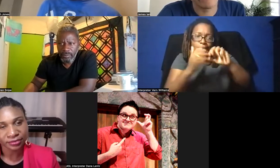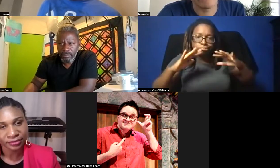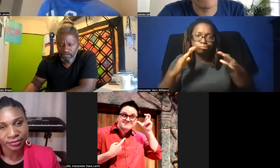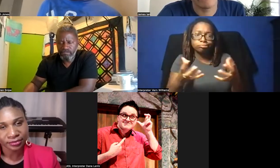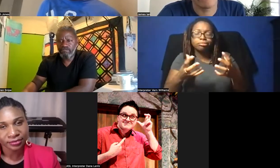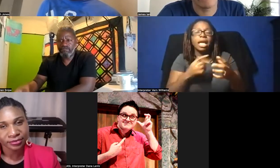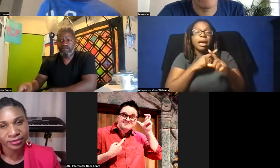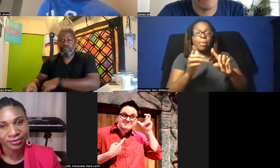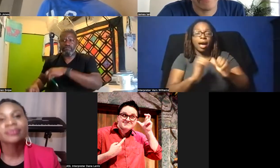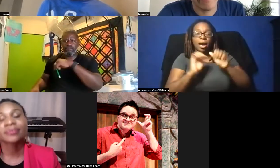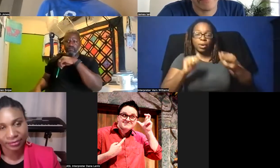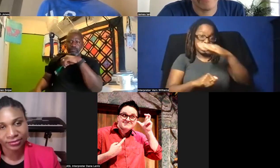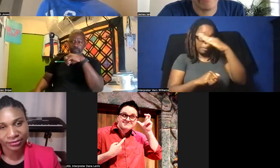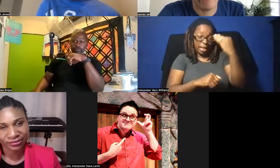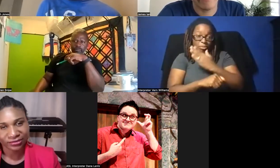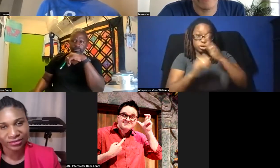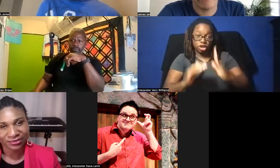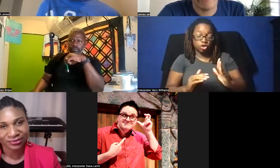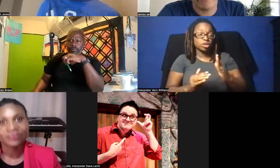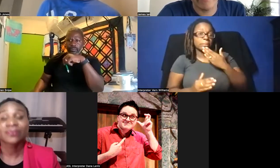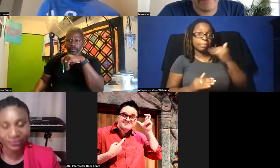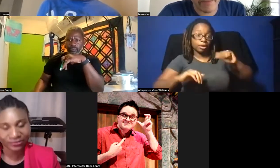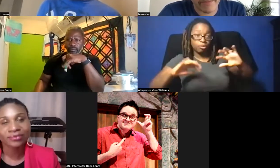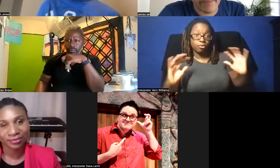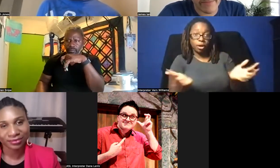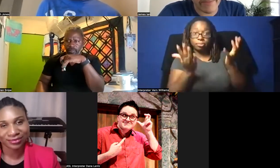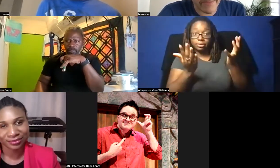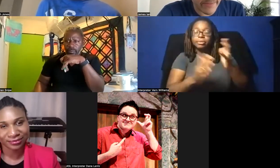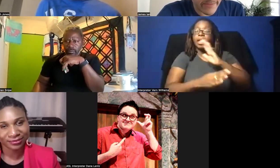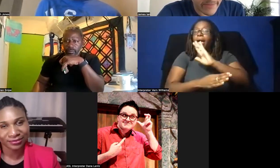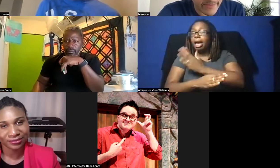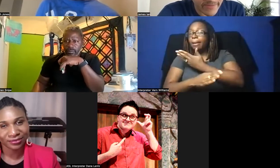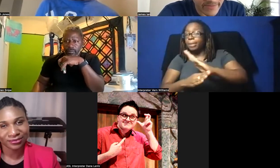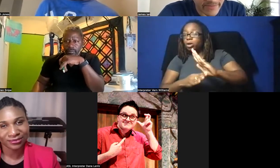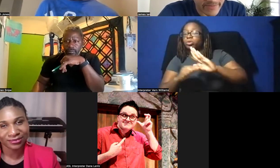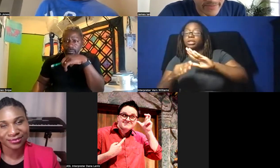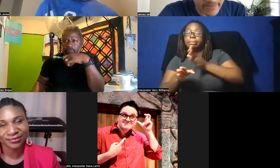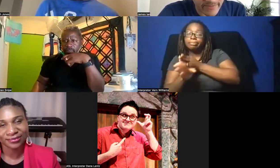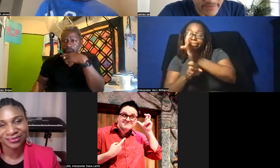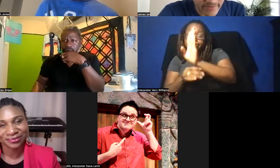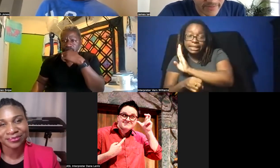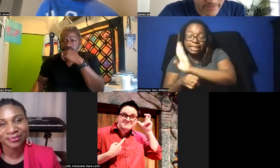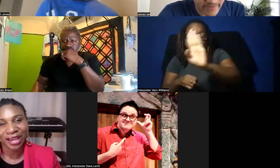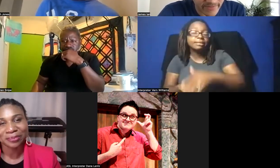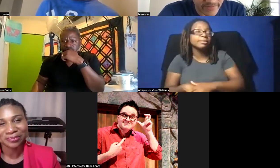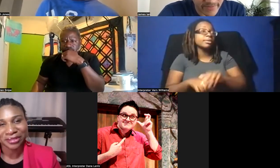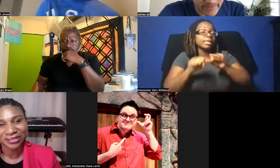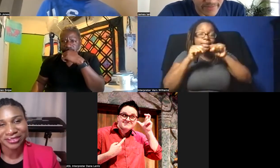be better amplified by the music industry, by society, by our communities?